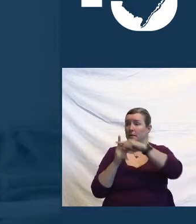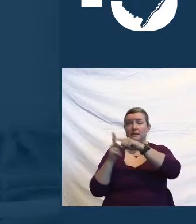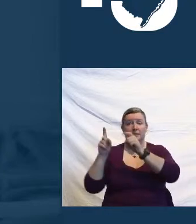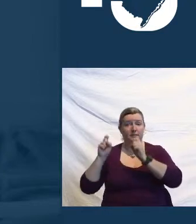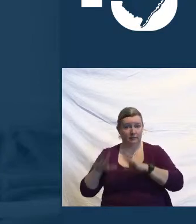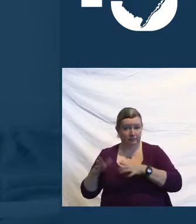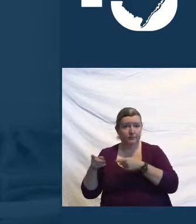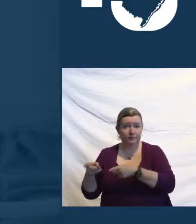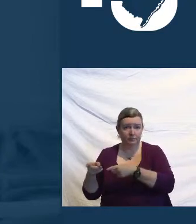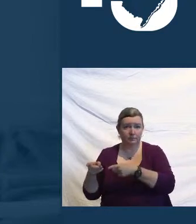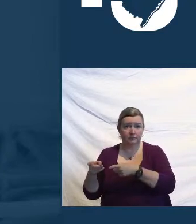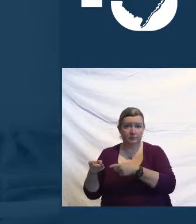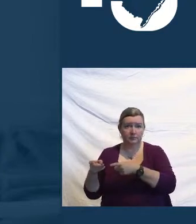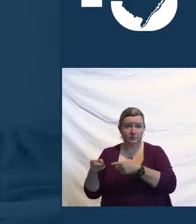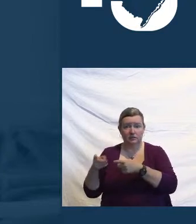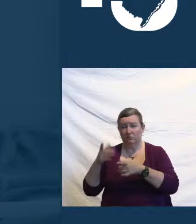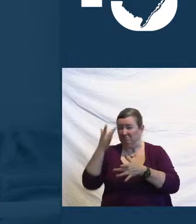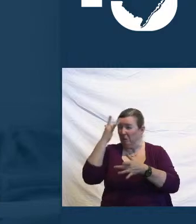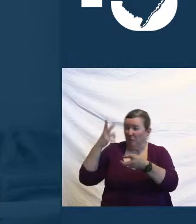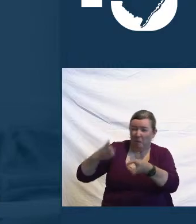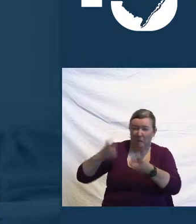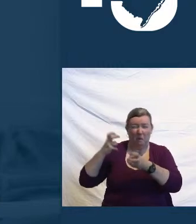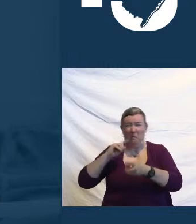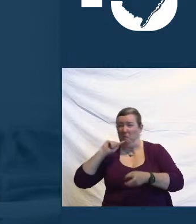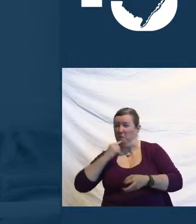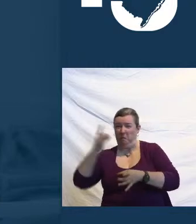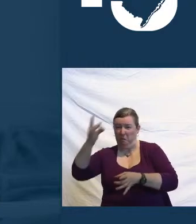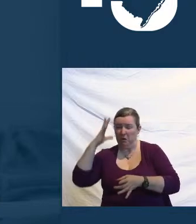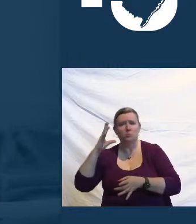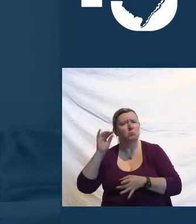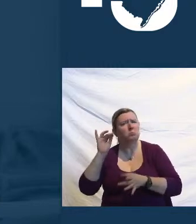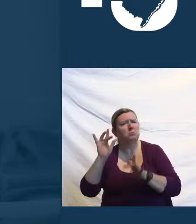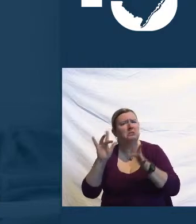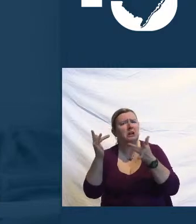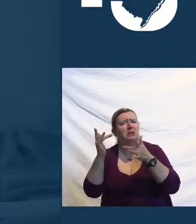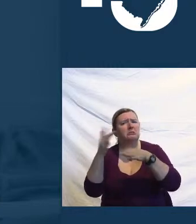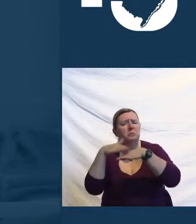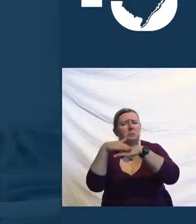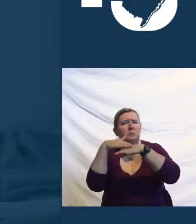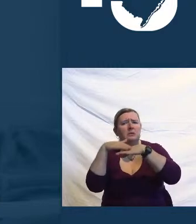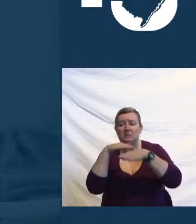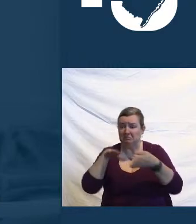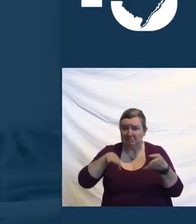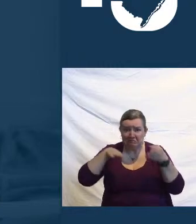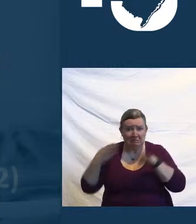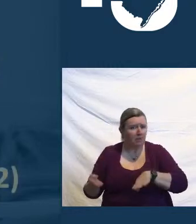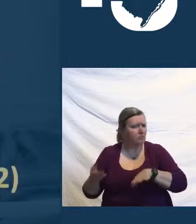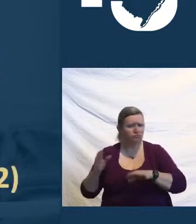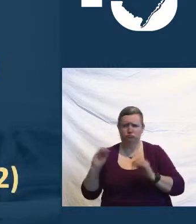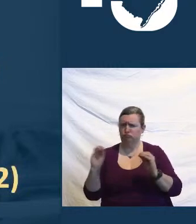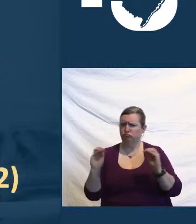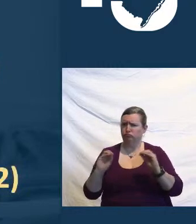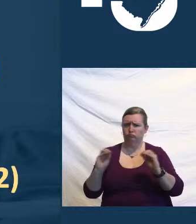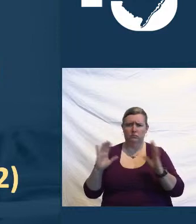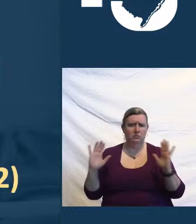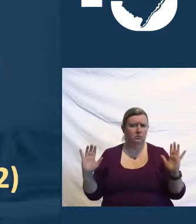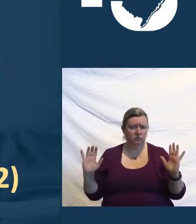a case of COVID that would land them in the hospital or, worse yet, kill them. And here are